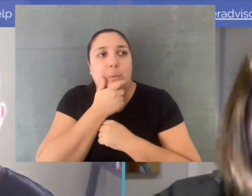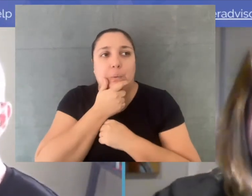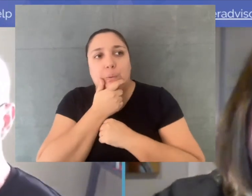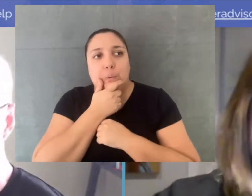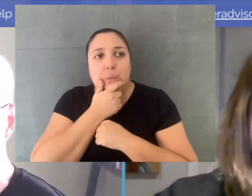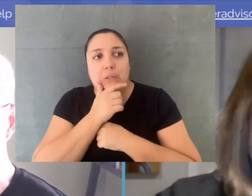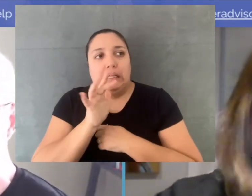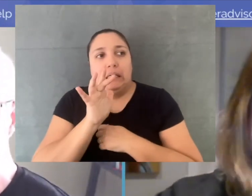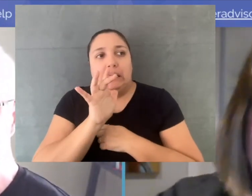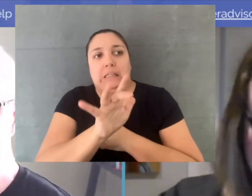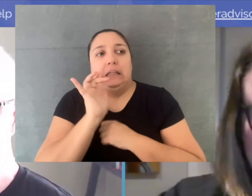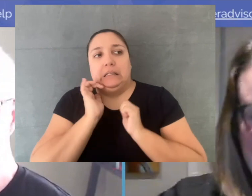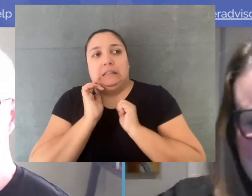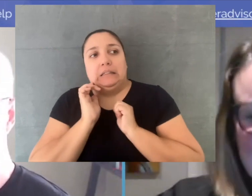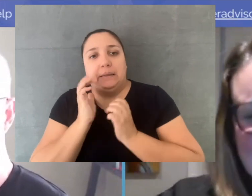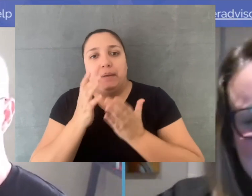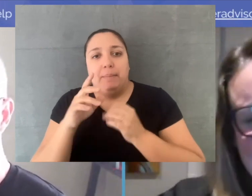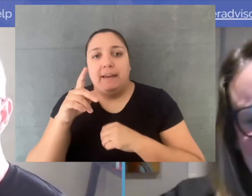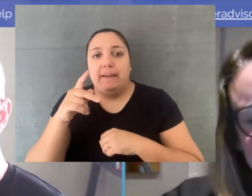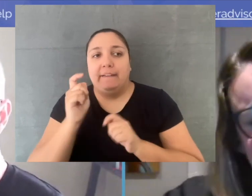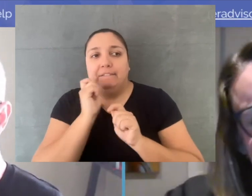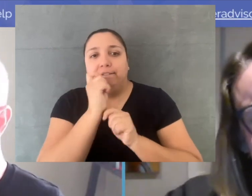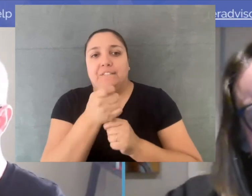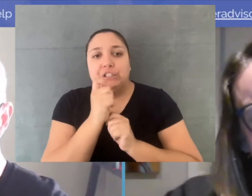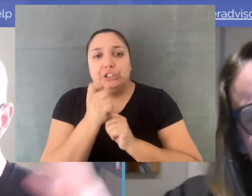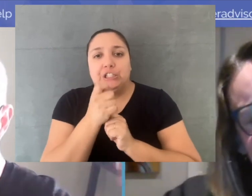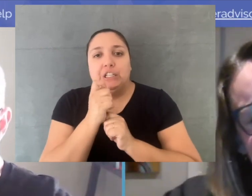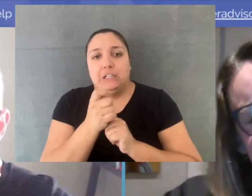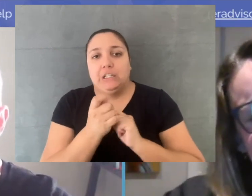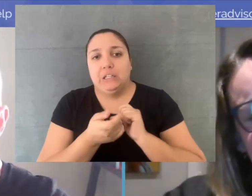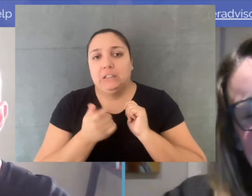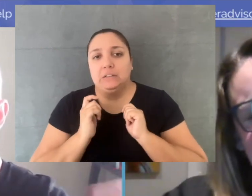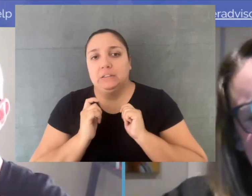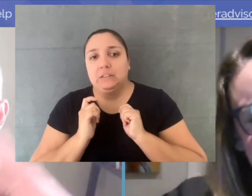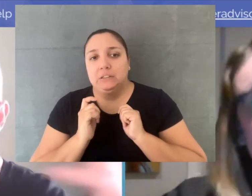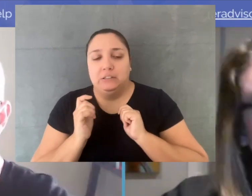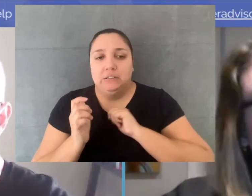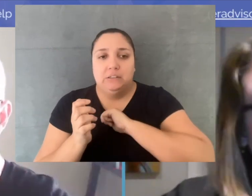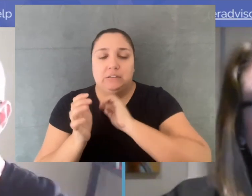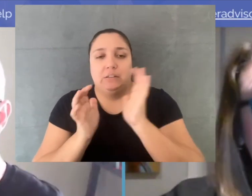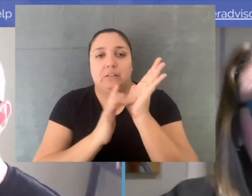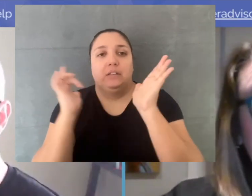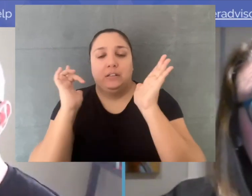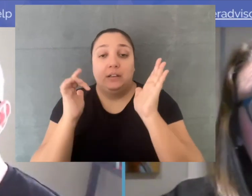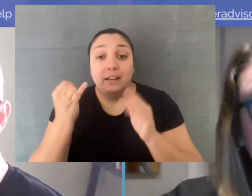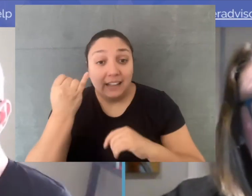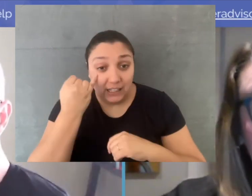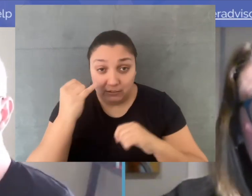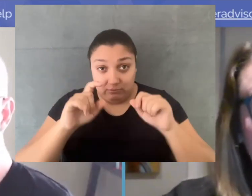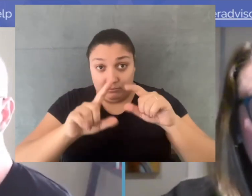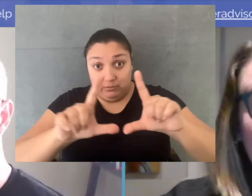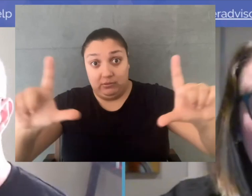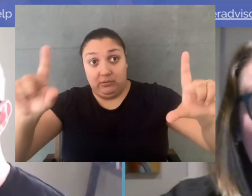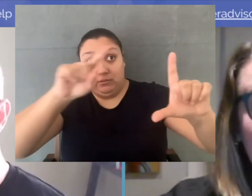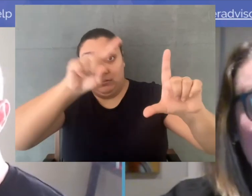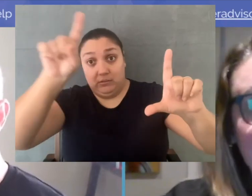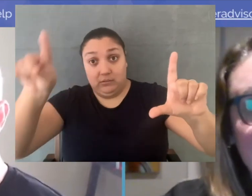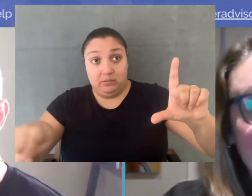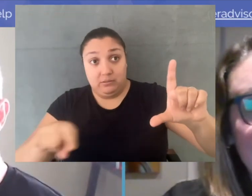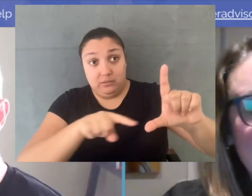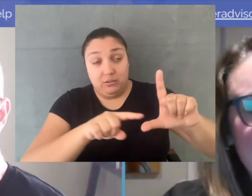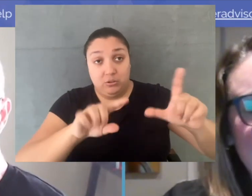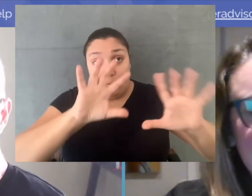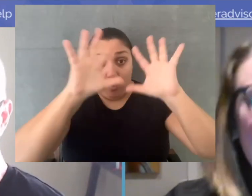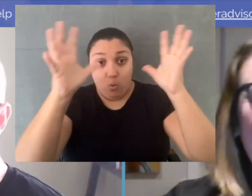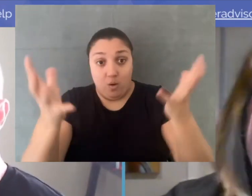operation that's going on. And I think, for somebody that isn't seeing the rest of the context of the page and just going by that